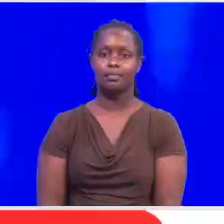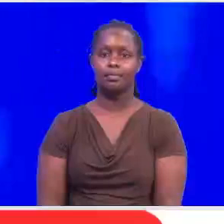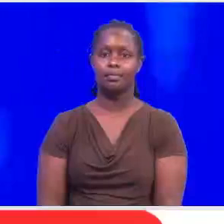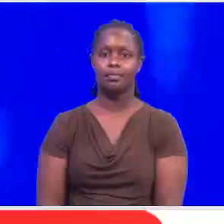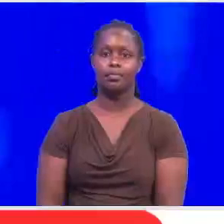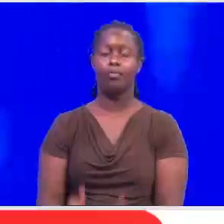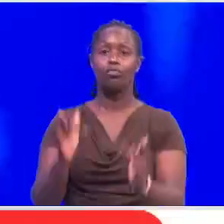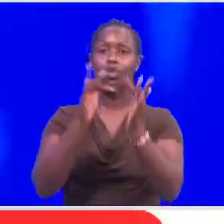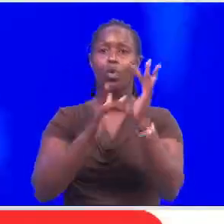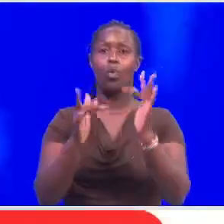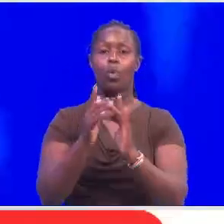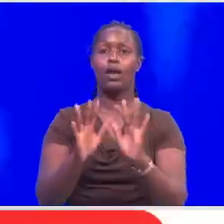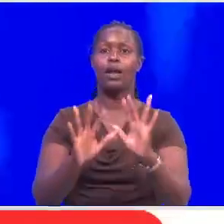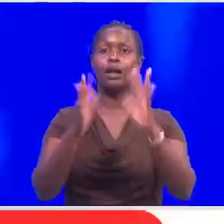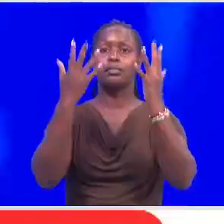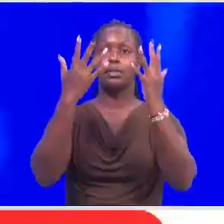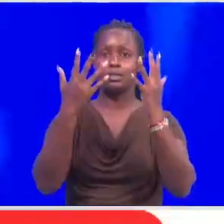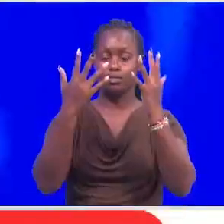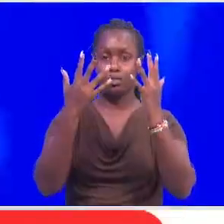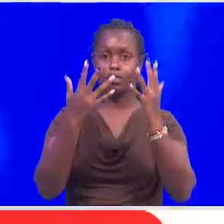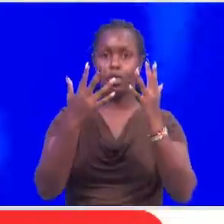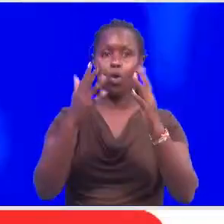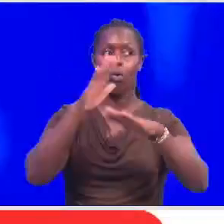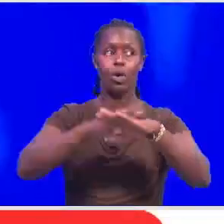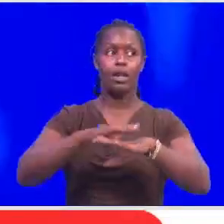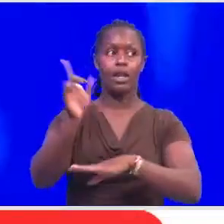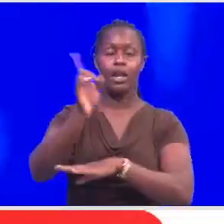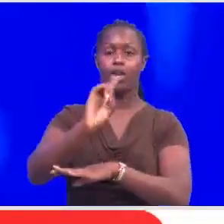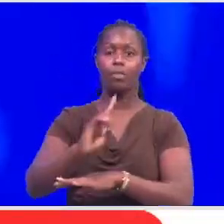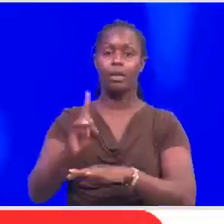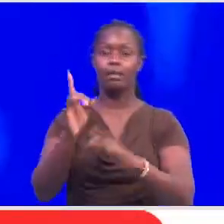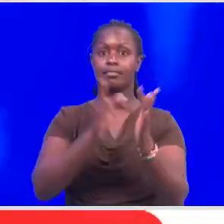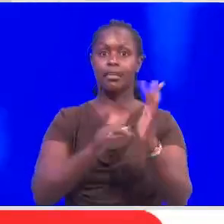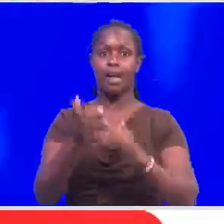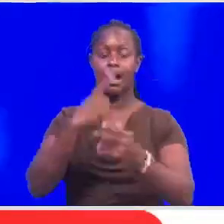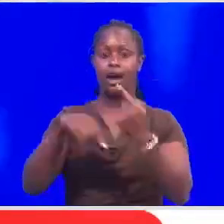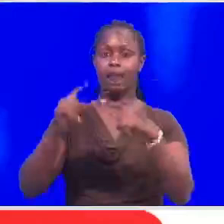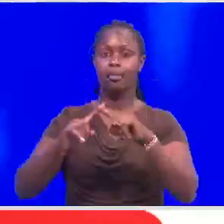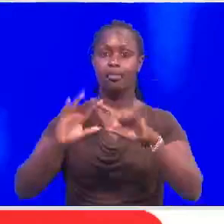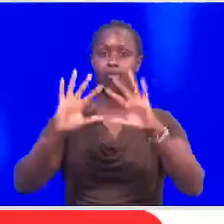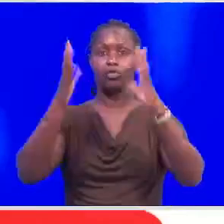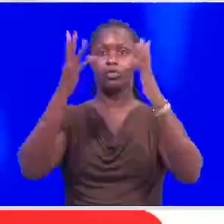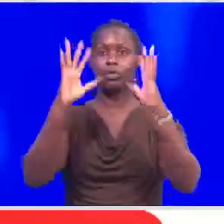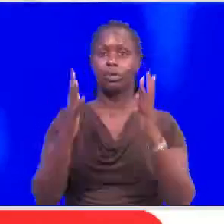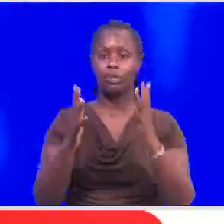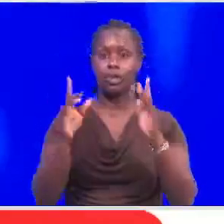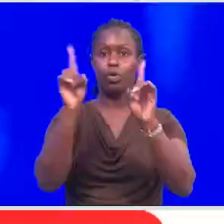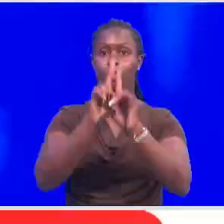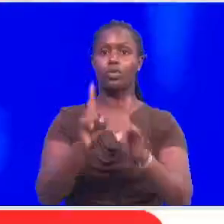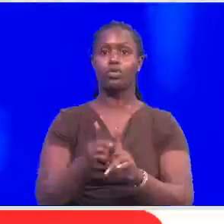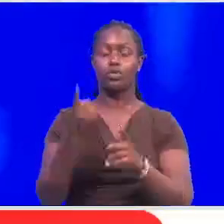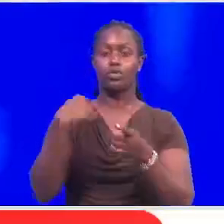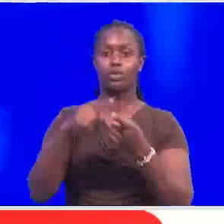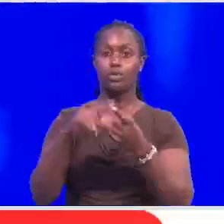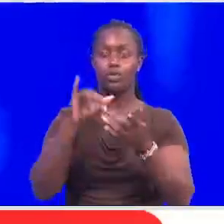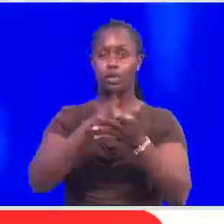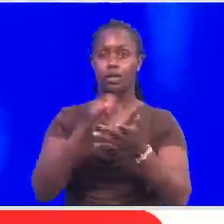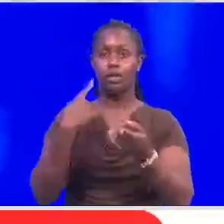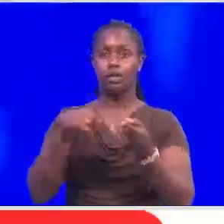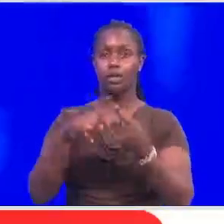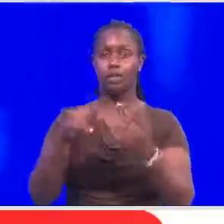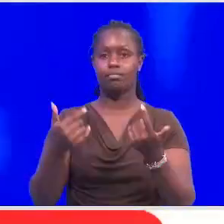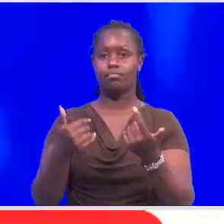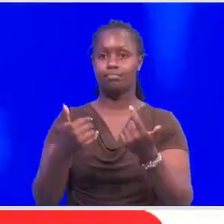On Christmas Day in Nairobi, Christian faithfuls gathered to celebrate Christmas, echoing their comrades around the